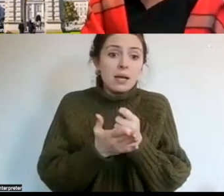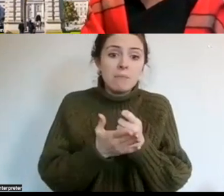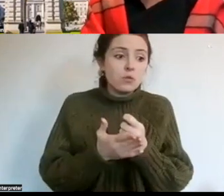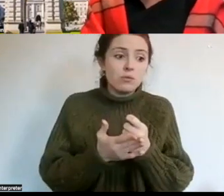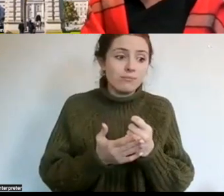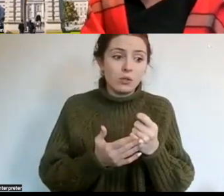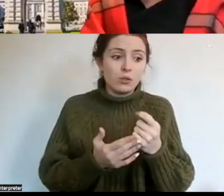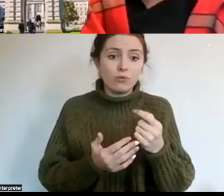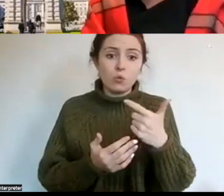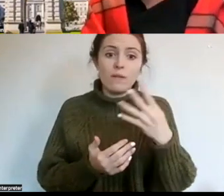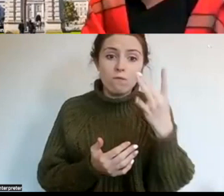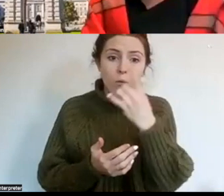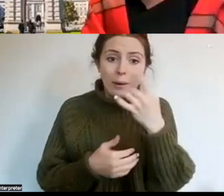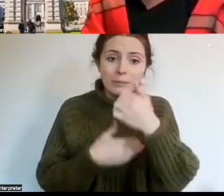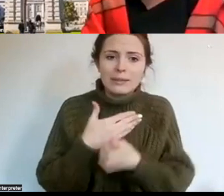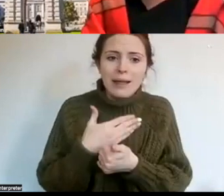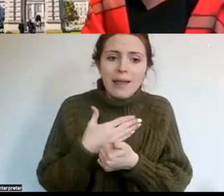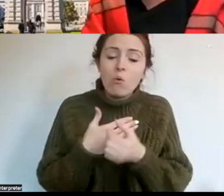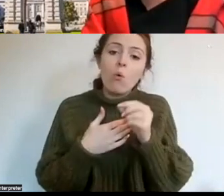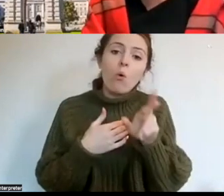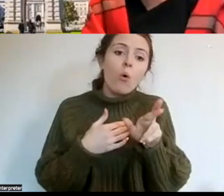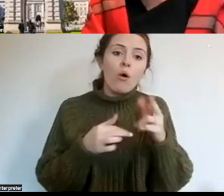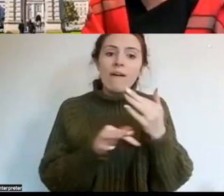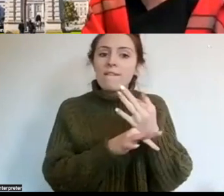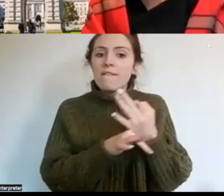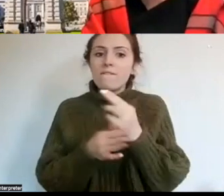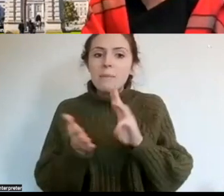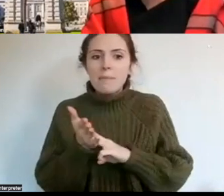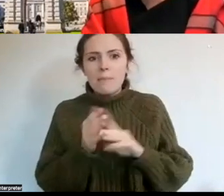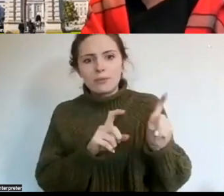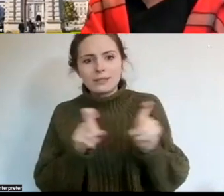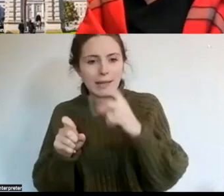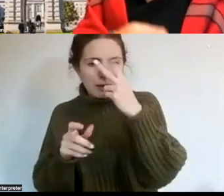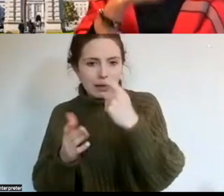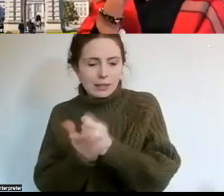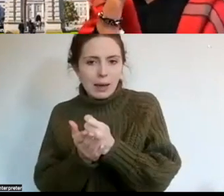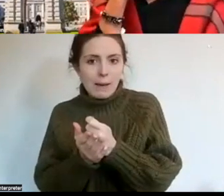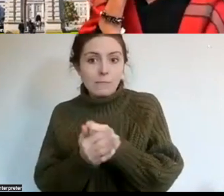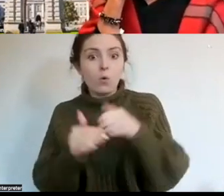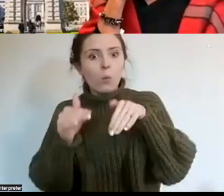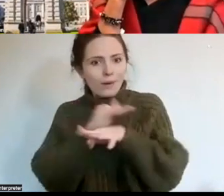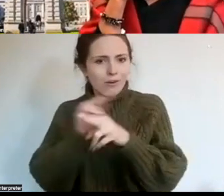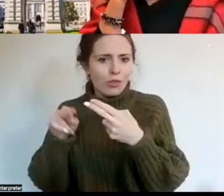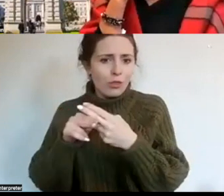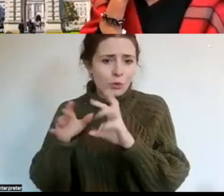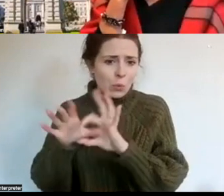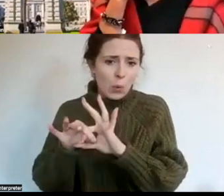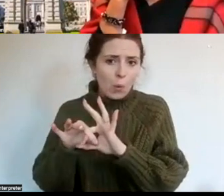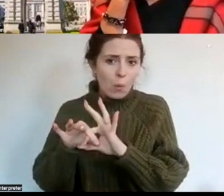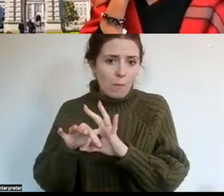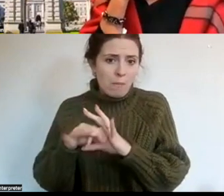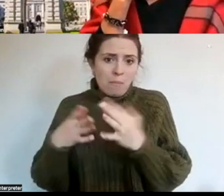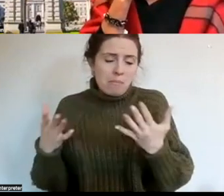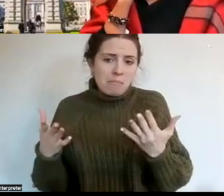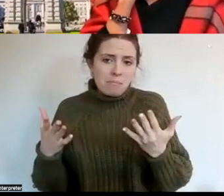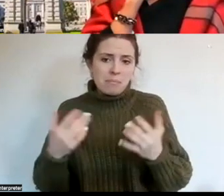24-hour extent, or with a family member being in at night and a staff from the services being in